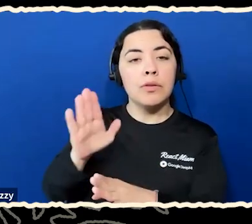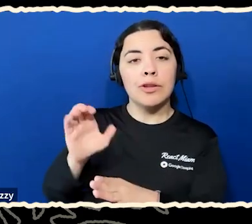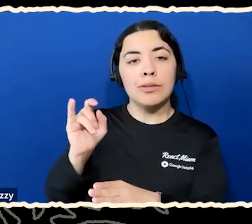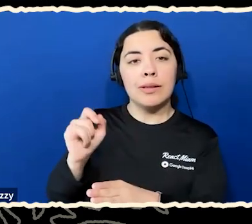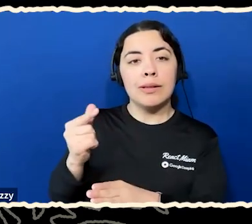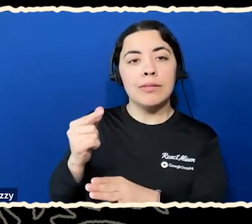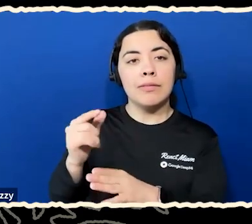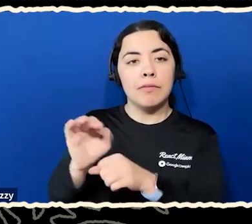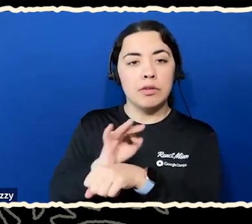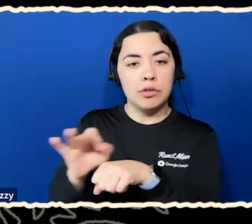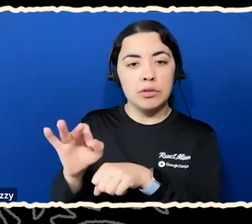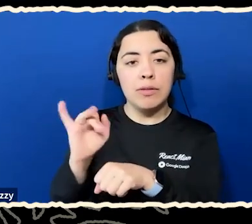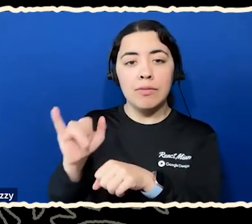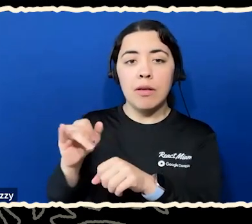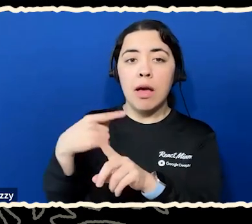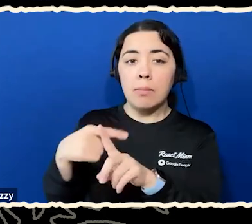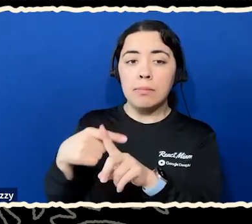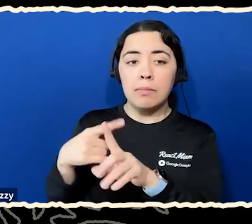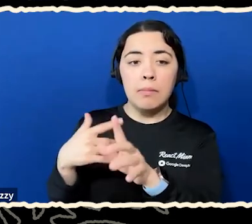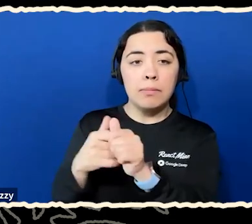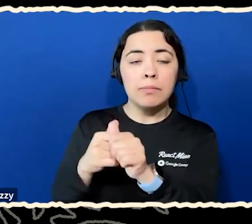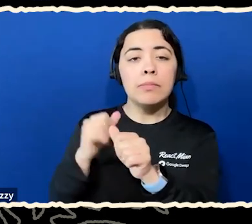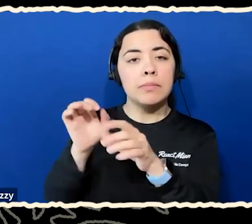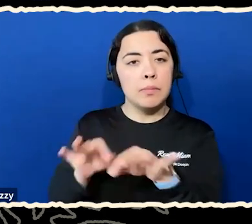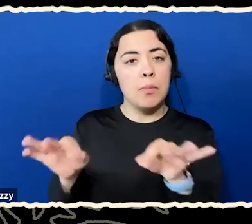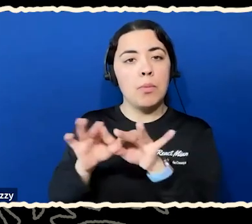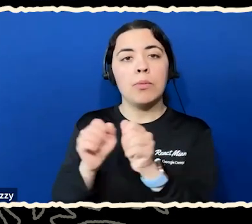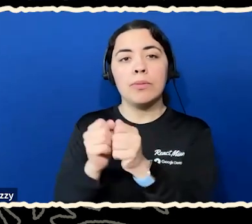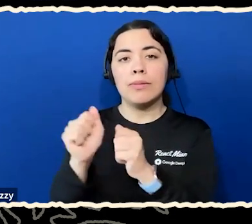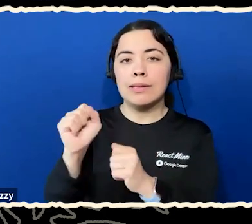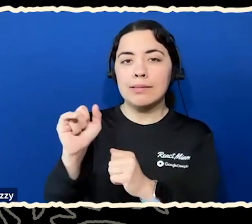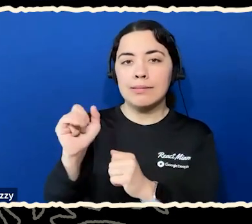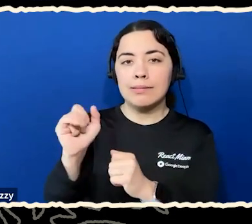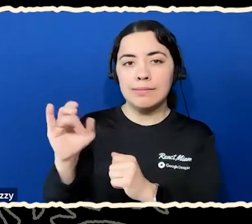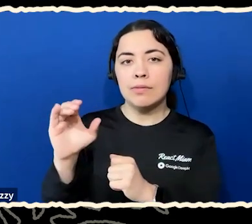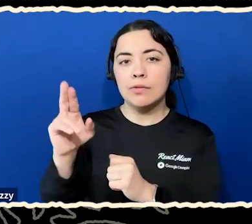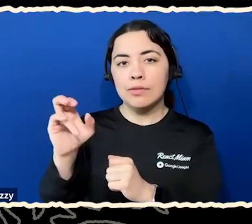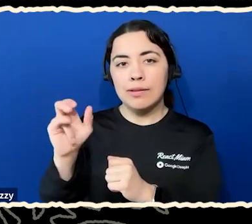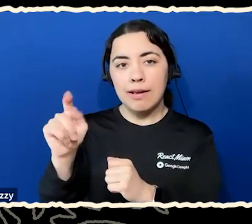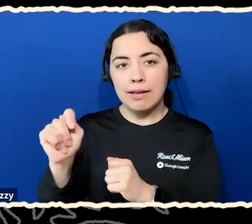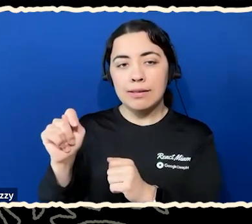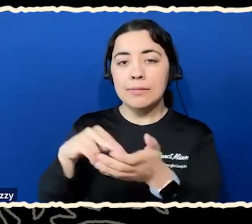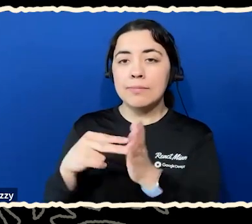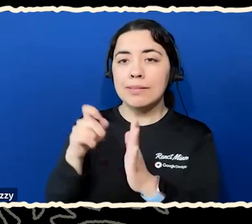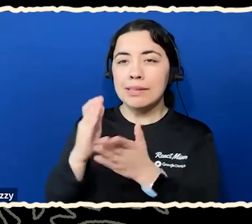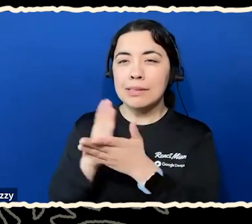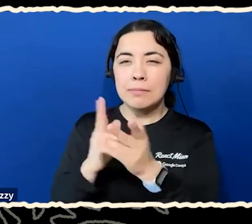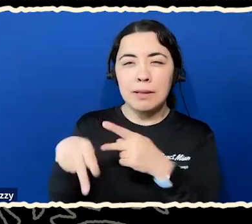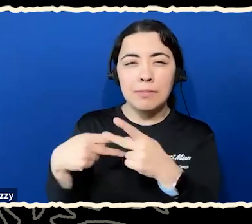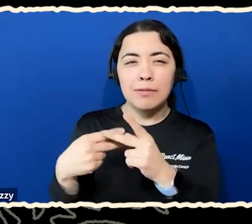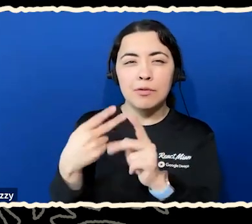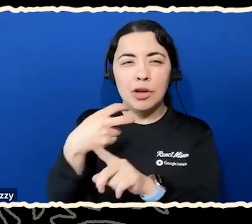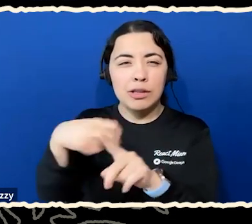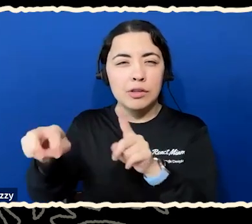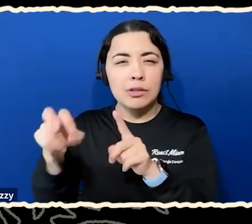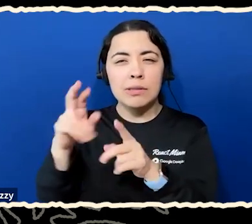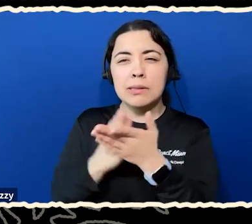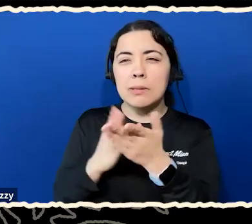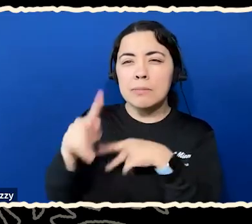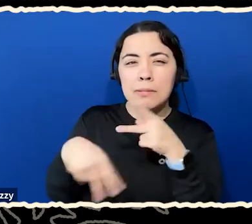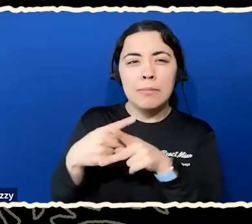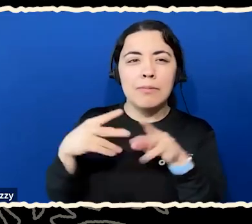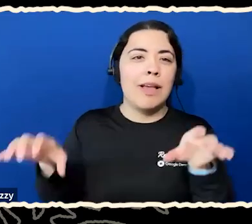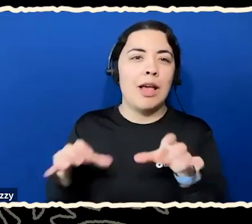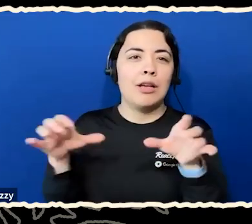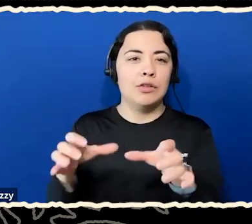to be coordinated with Async React, so I need some sort of transition or action prop. And forms have that built in, so we can just switch